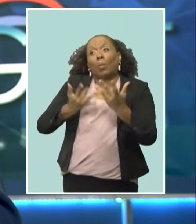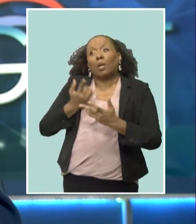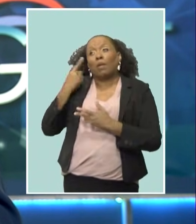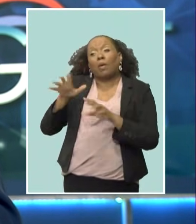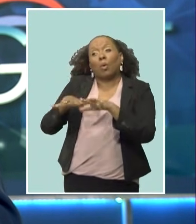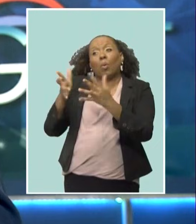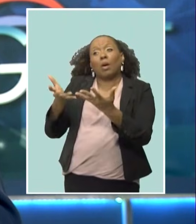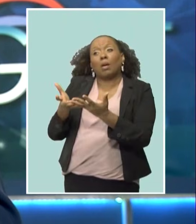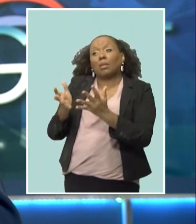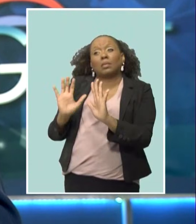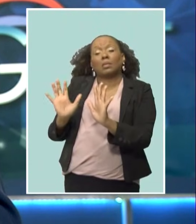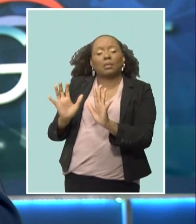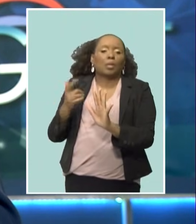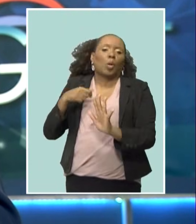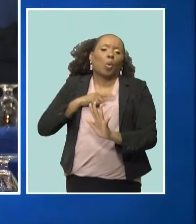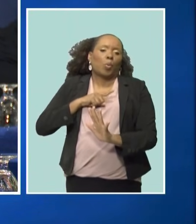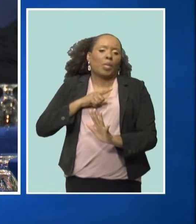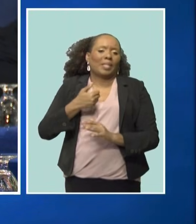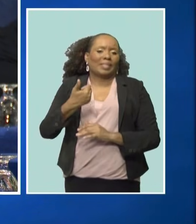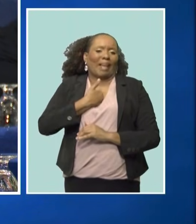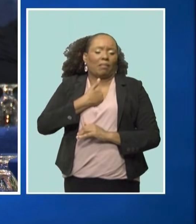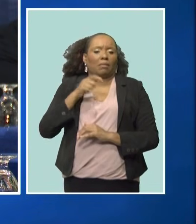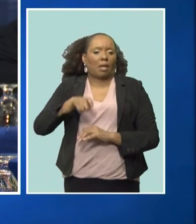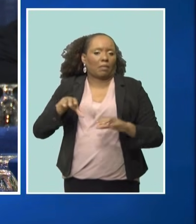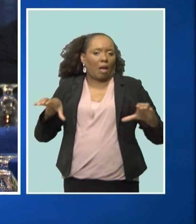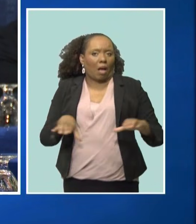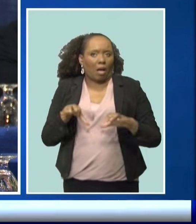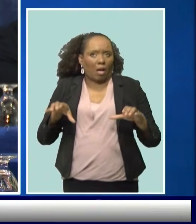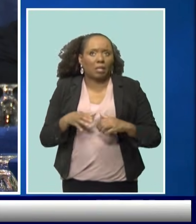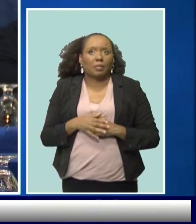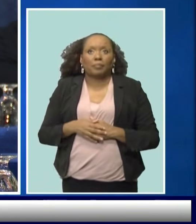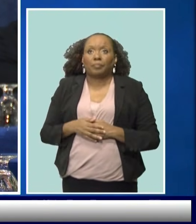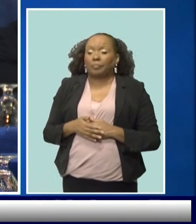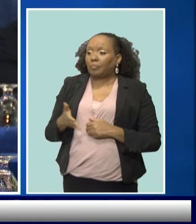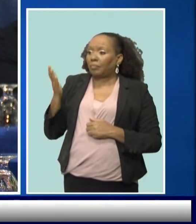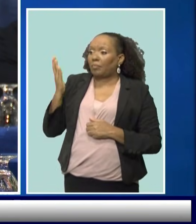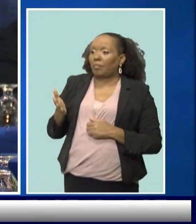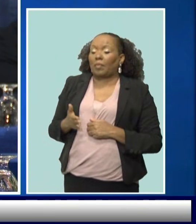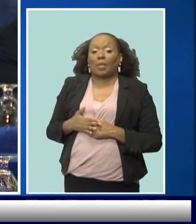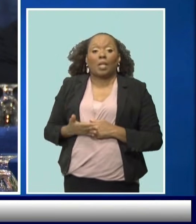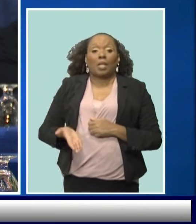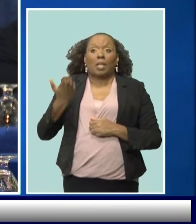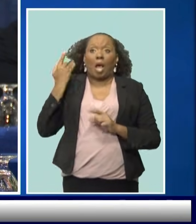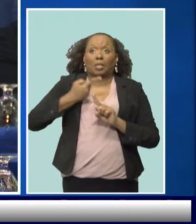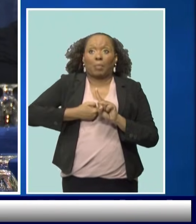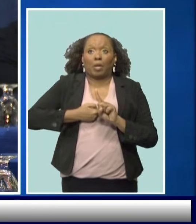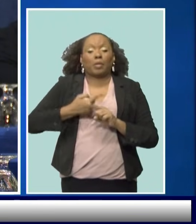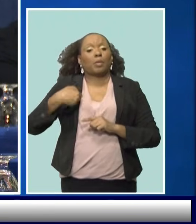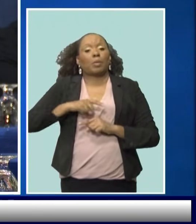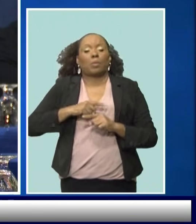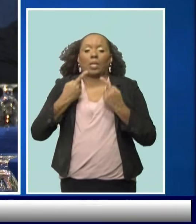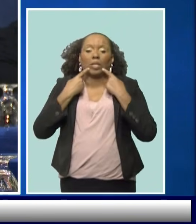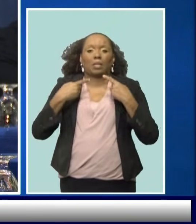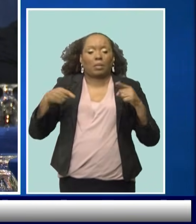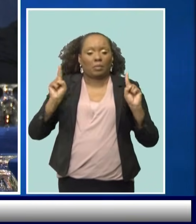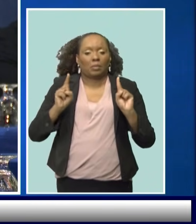not an option. We announced in the last budget a month ago that Barbados will